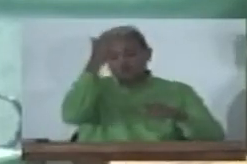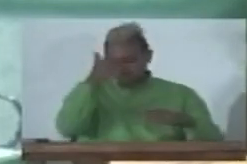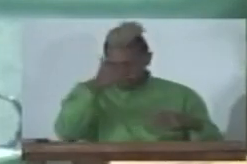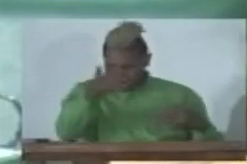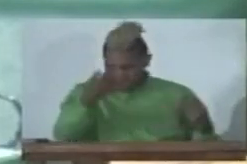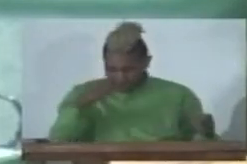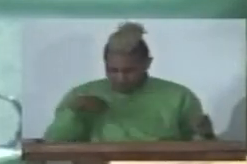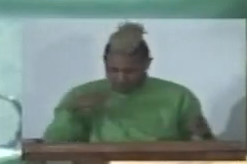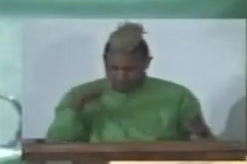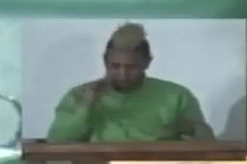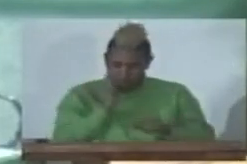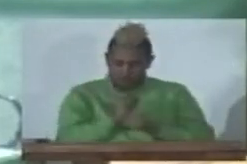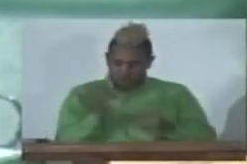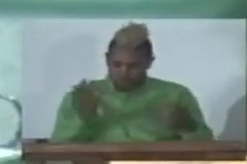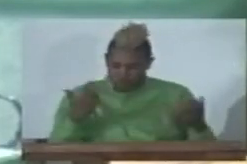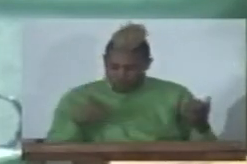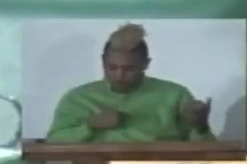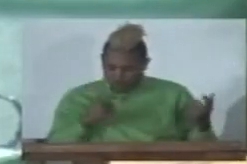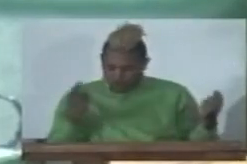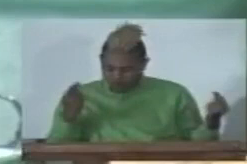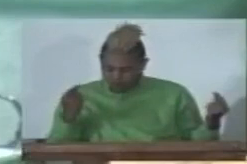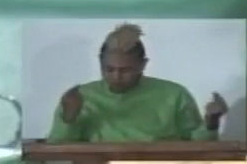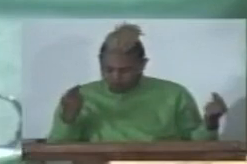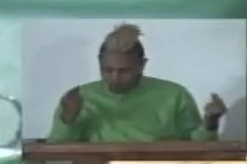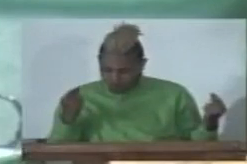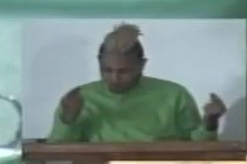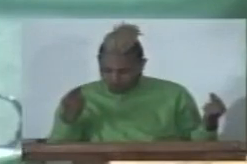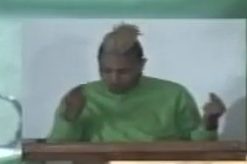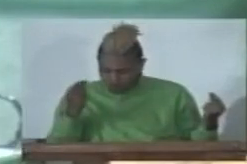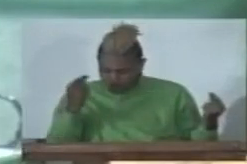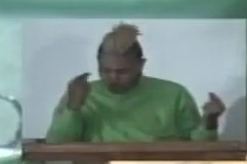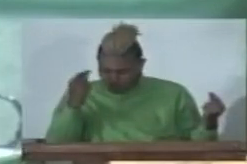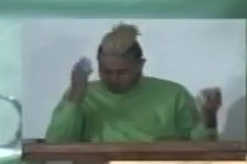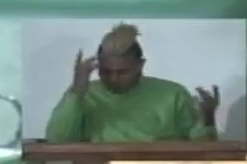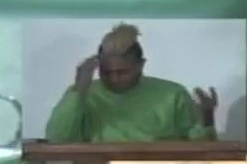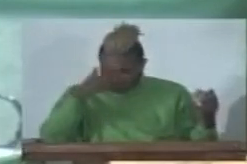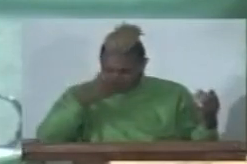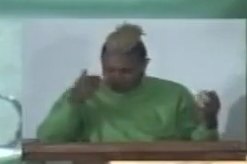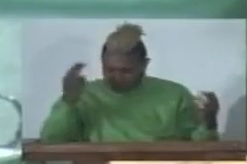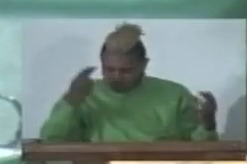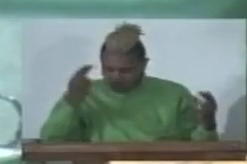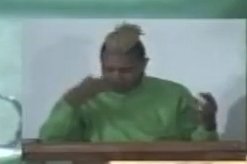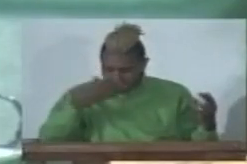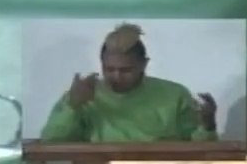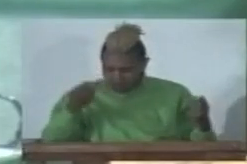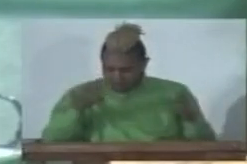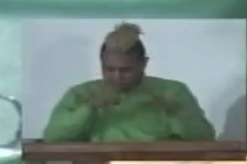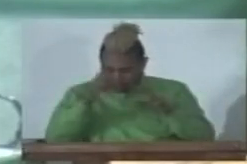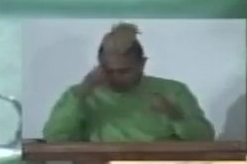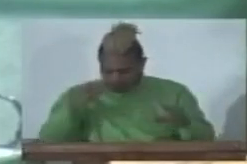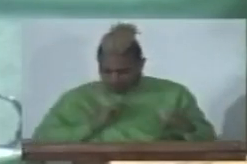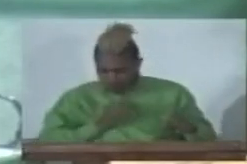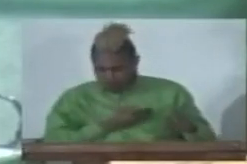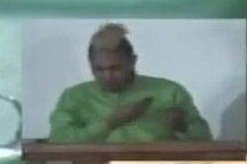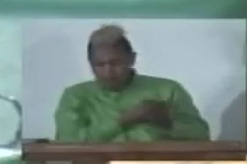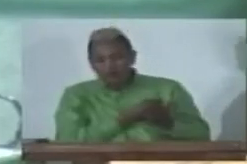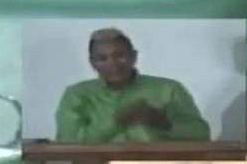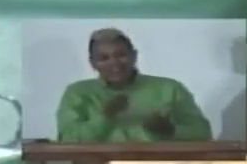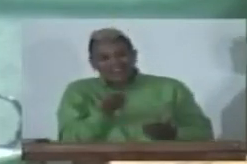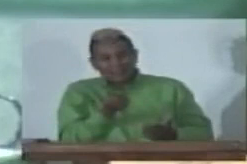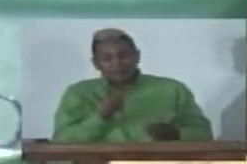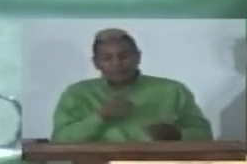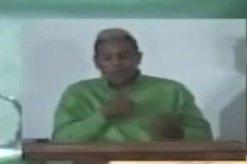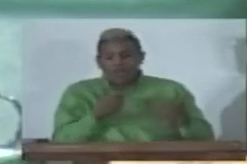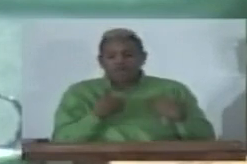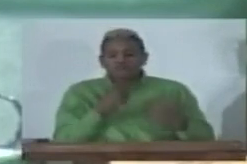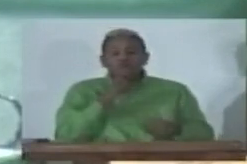to ensure that what we're doing considers the best use and best value for our money, the little that we have. And so